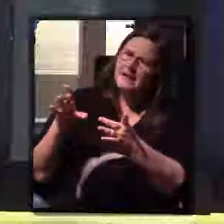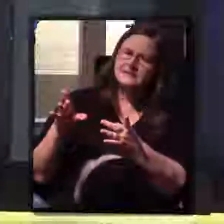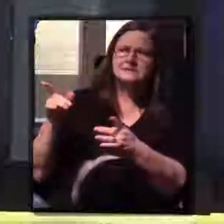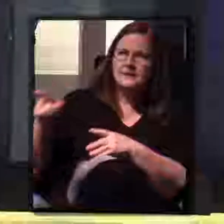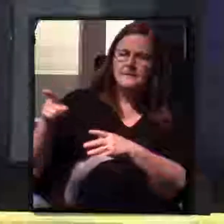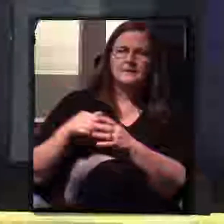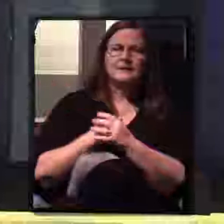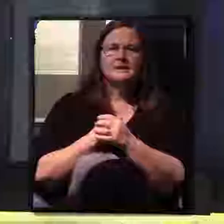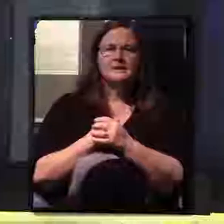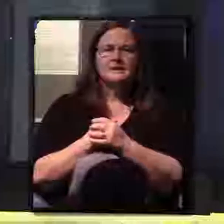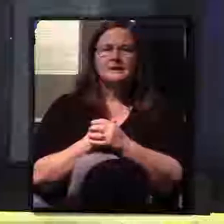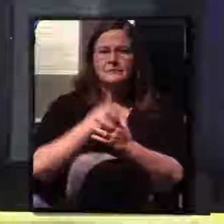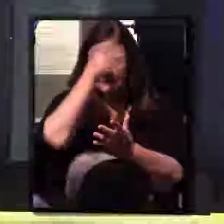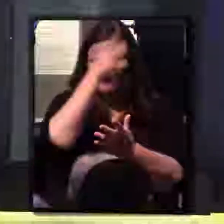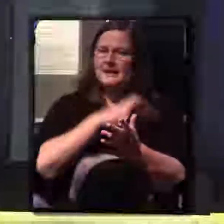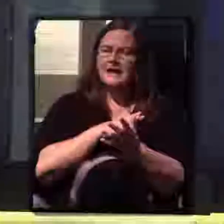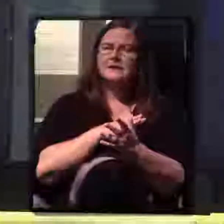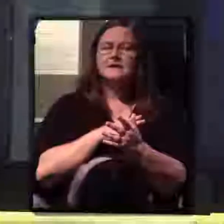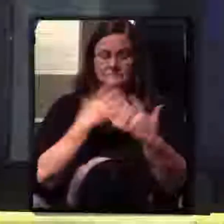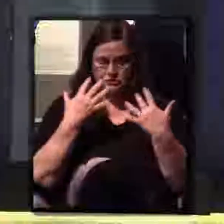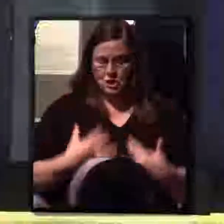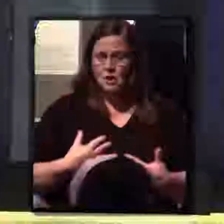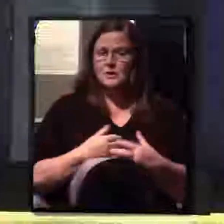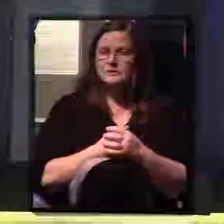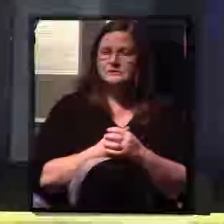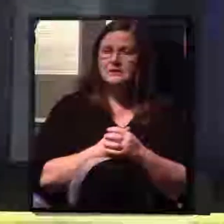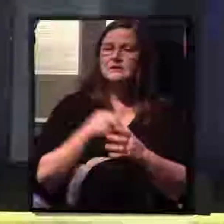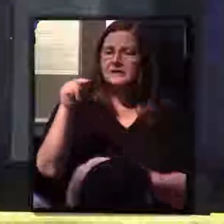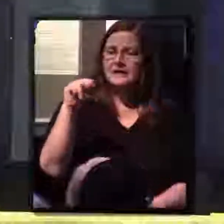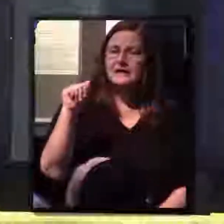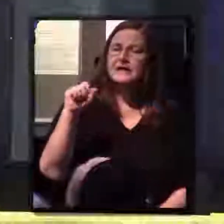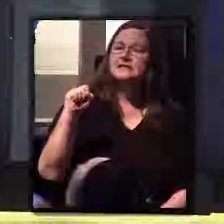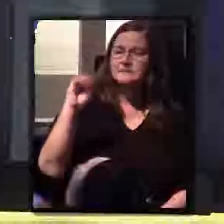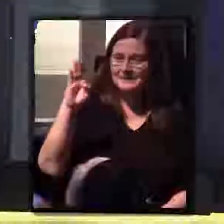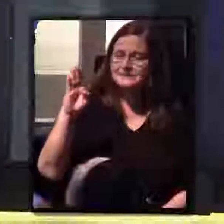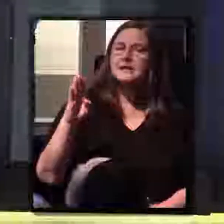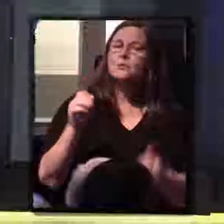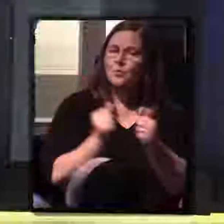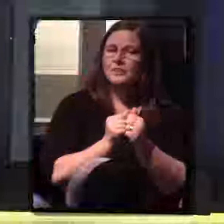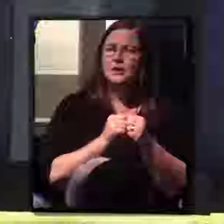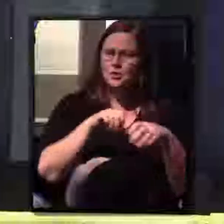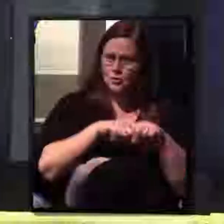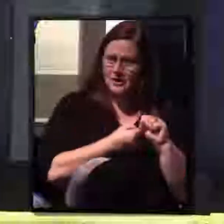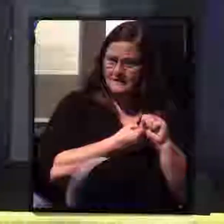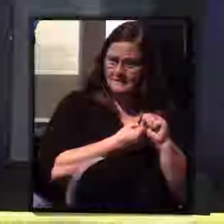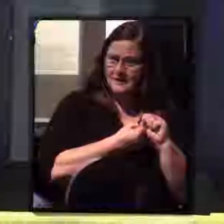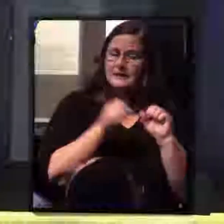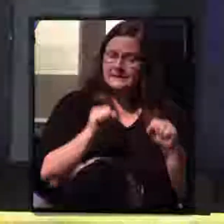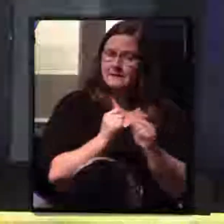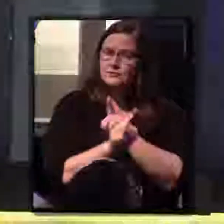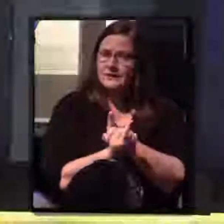was despised and forsaken of men, a man of sorrows and acquainted," the NASB here says,